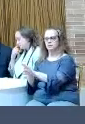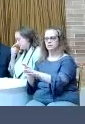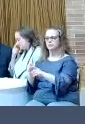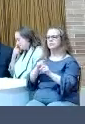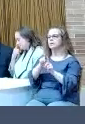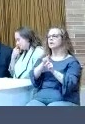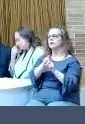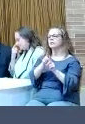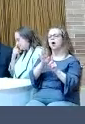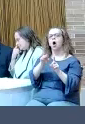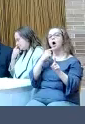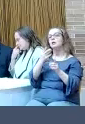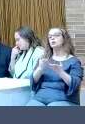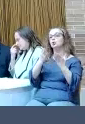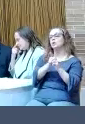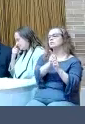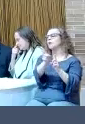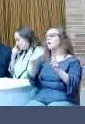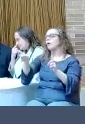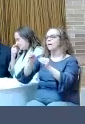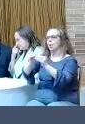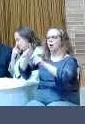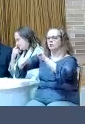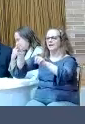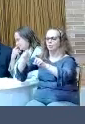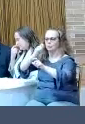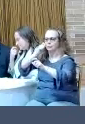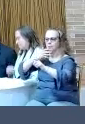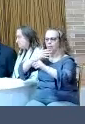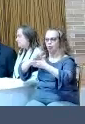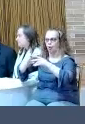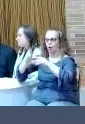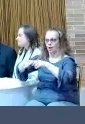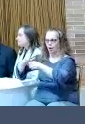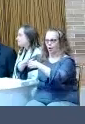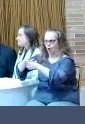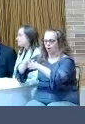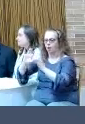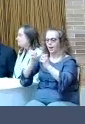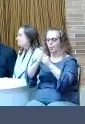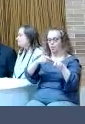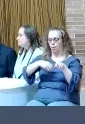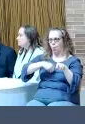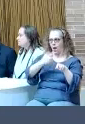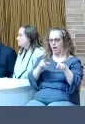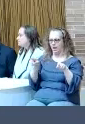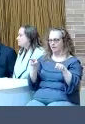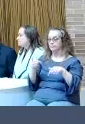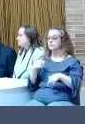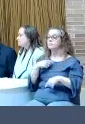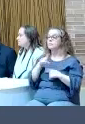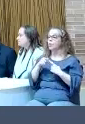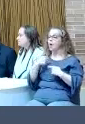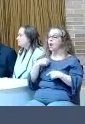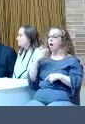more diverse neighborhoods or that they weren't getting equal service compared with the white counterparts every time